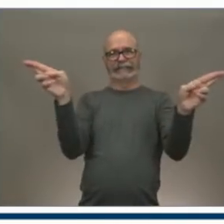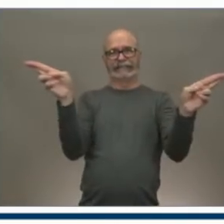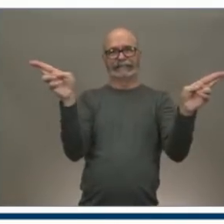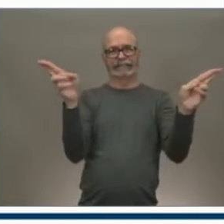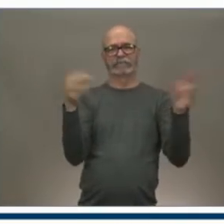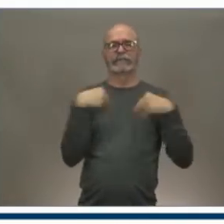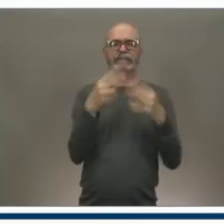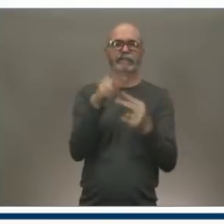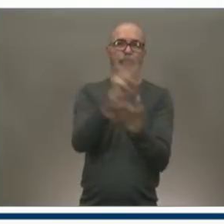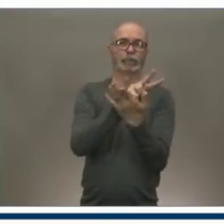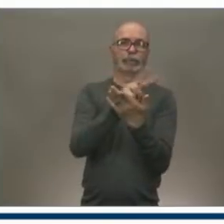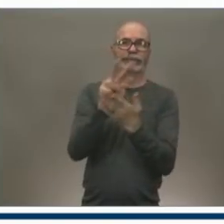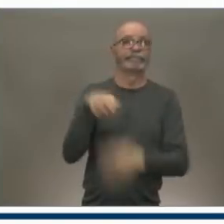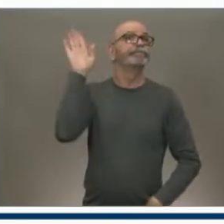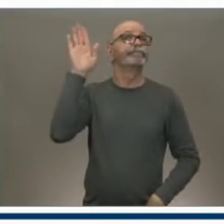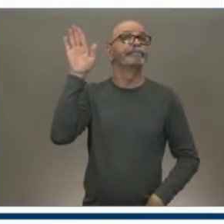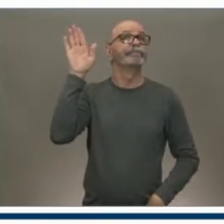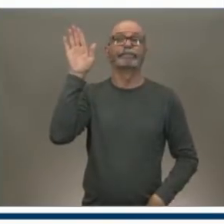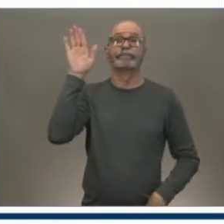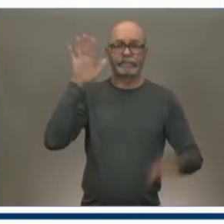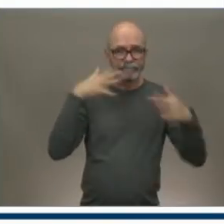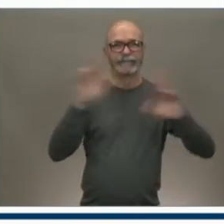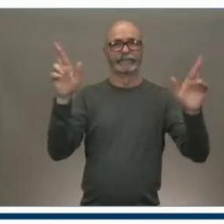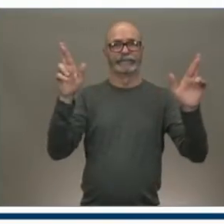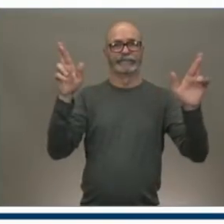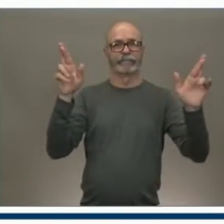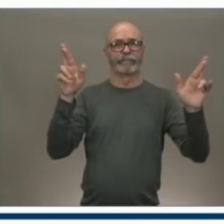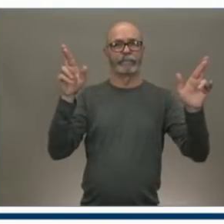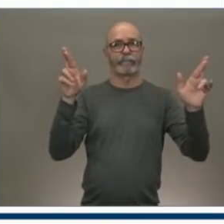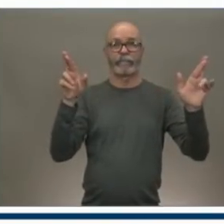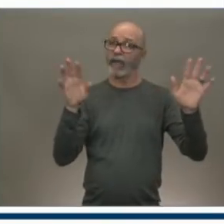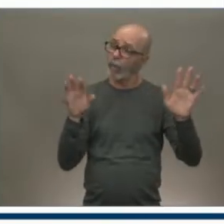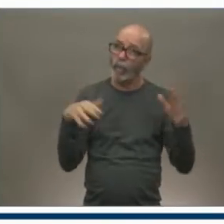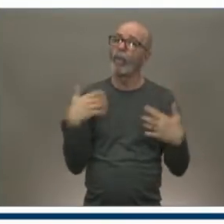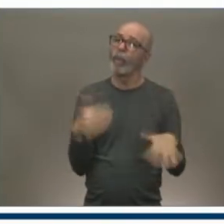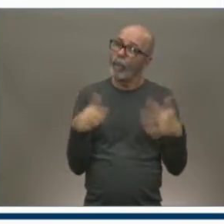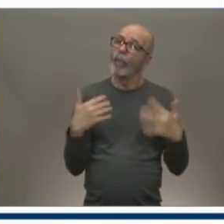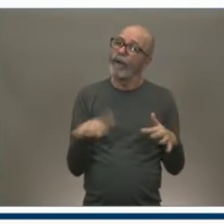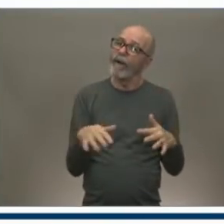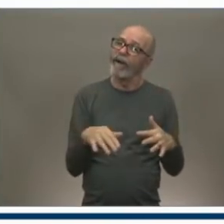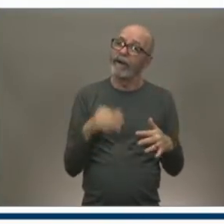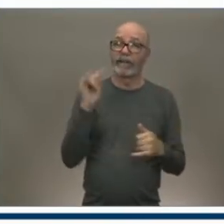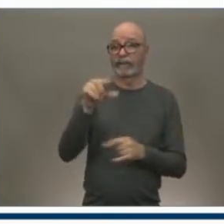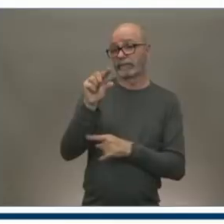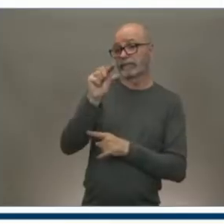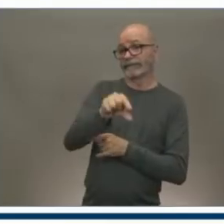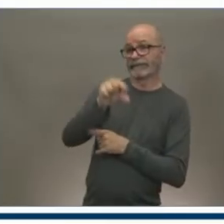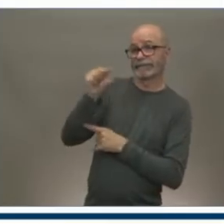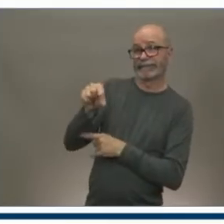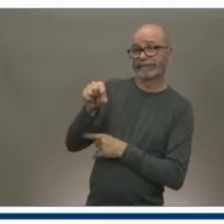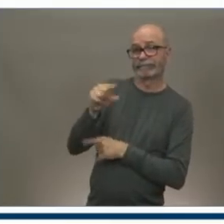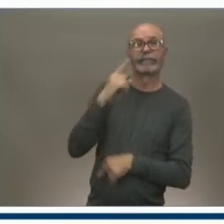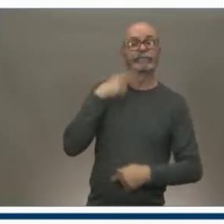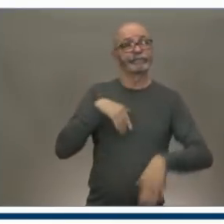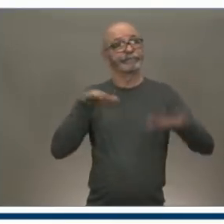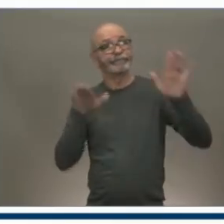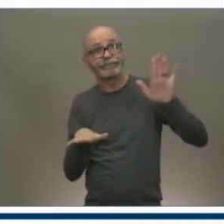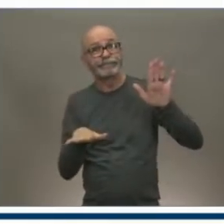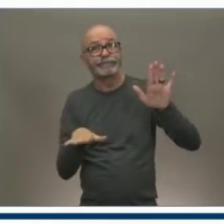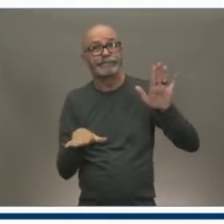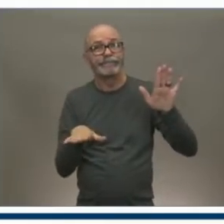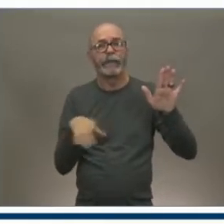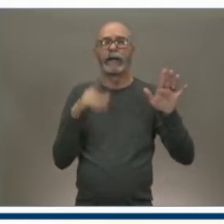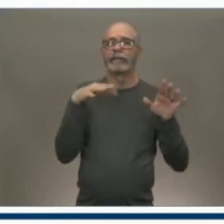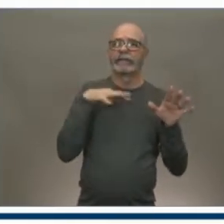back historically, it takes 10 to 14 days typically when governments are sworn in. So during that period of